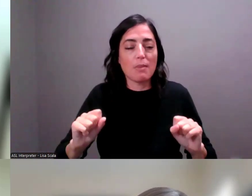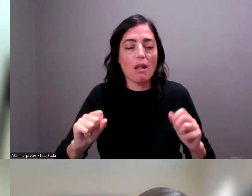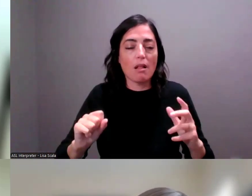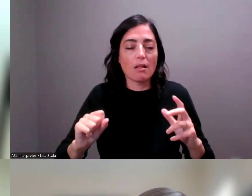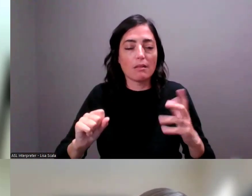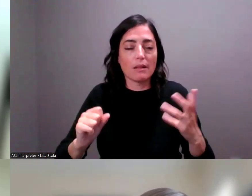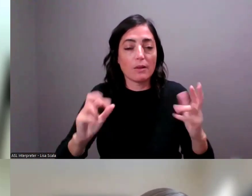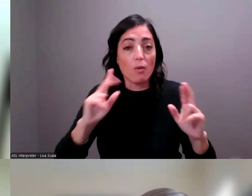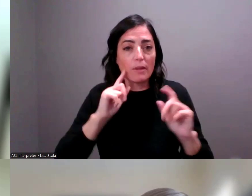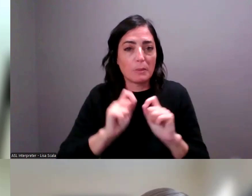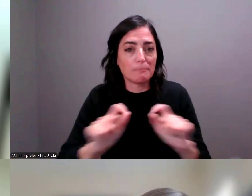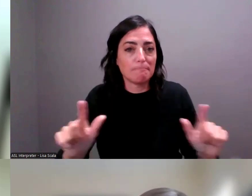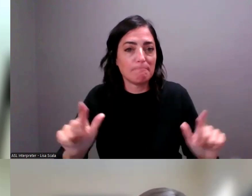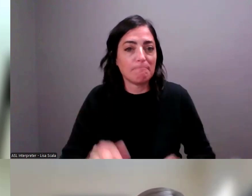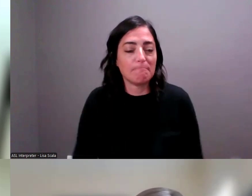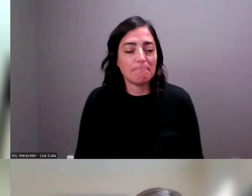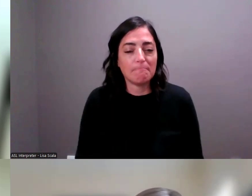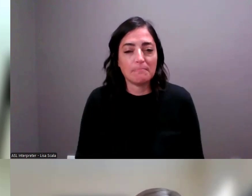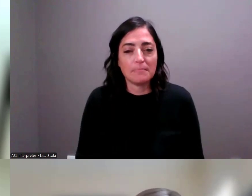an office.